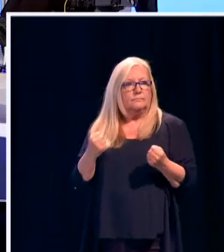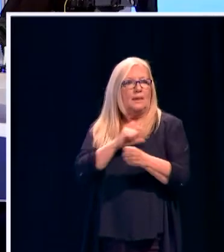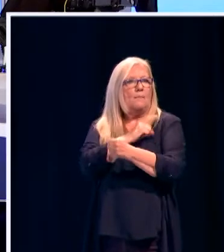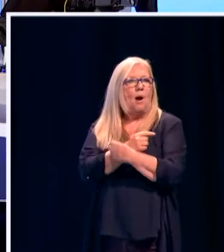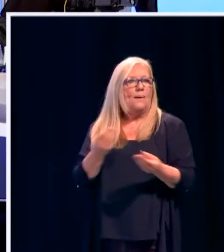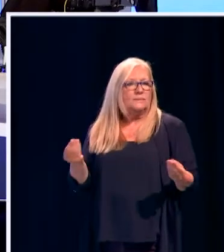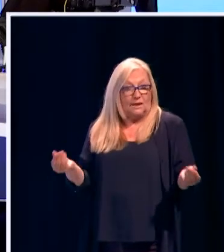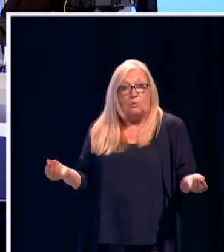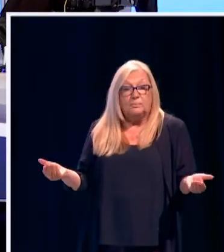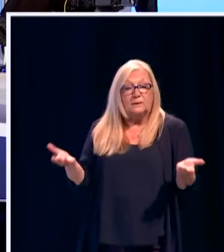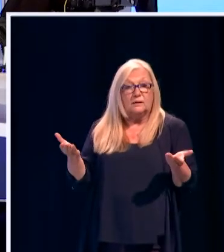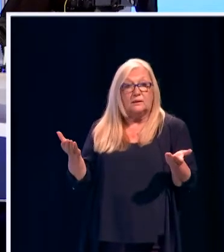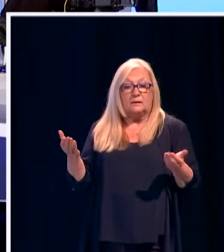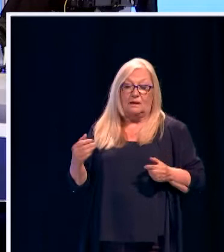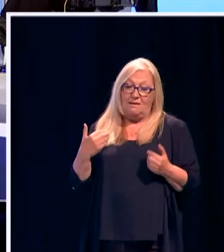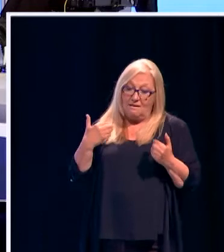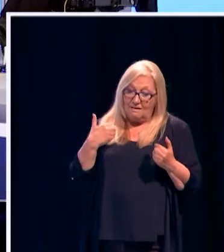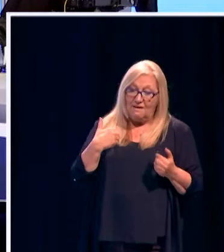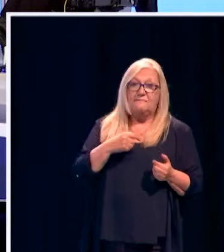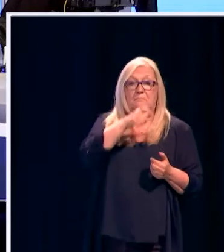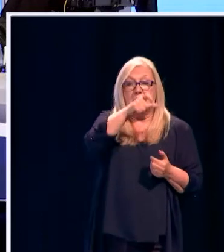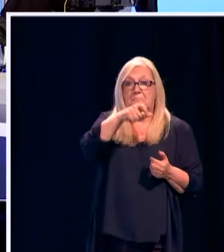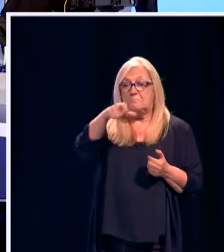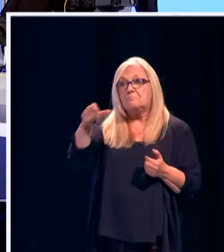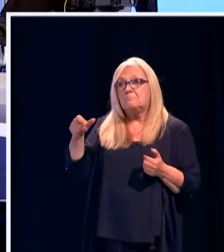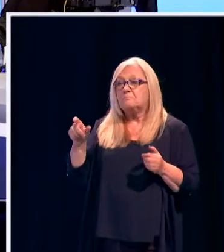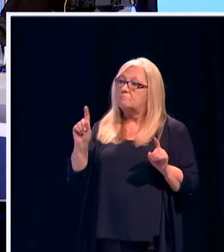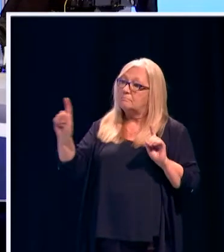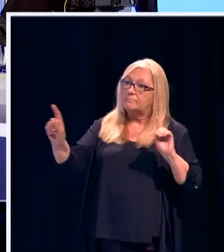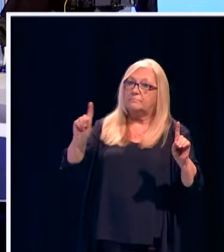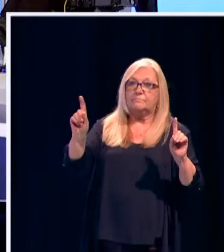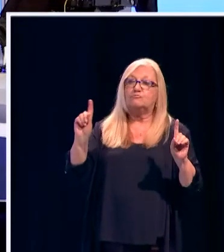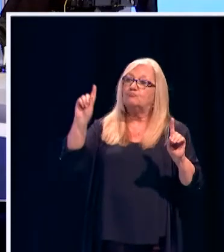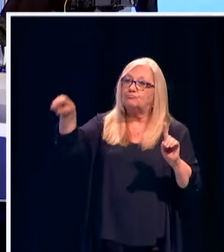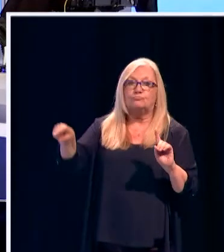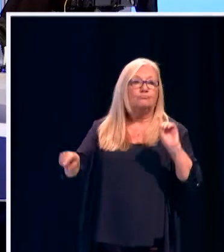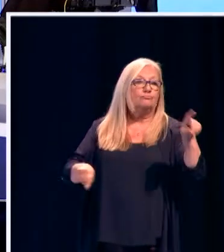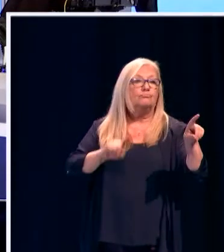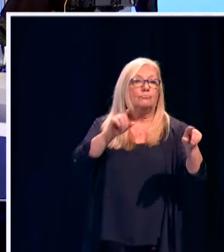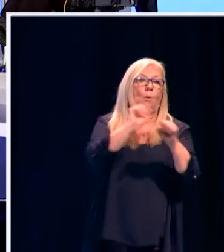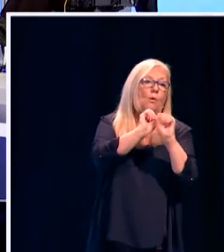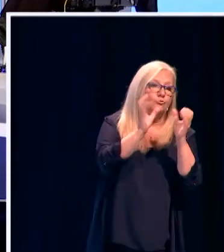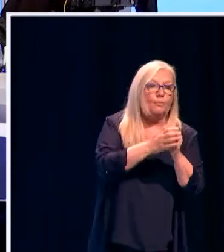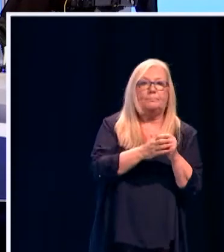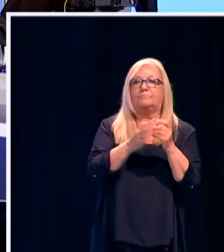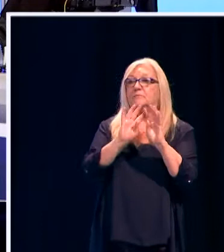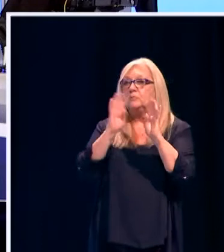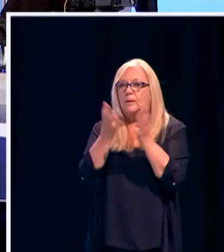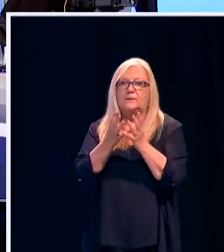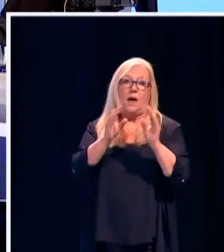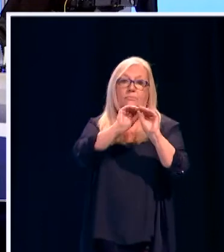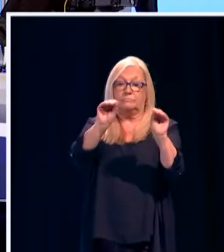Sub-district officials have been made aware on CRPD through workshop, seminar, and training.